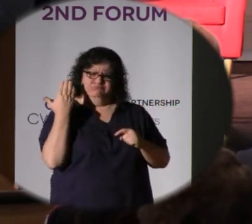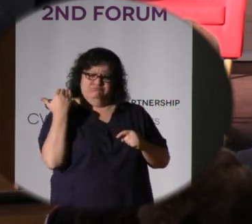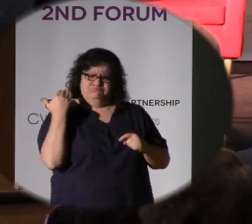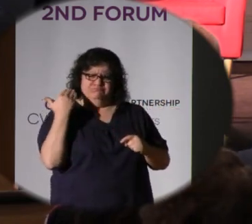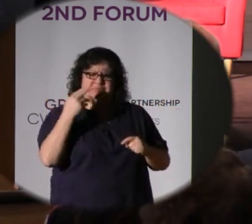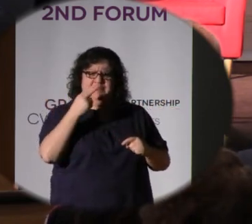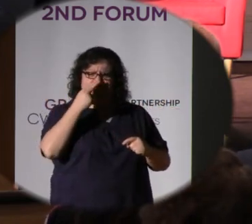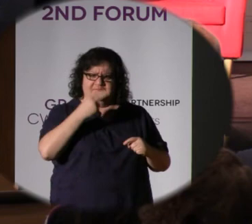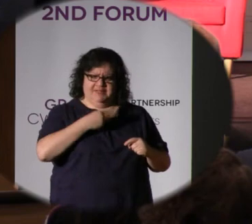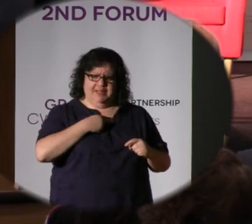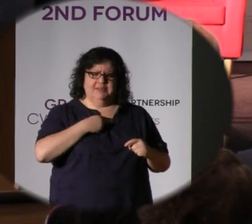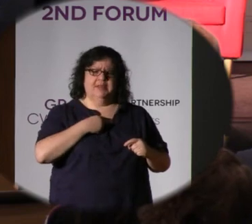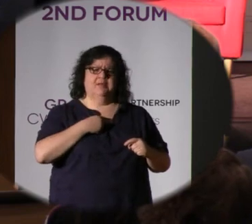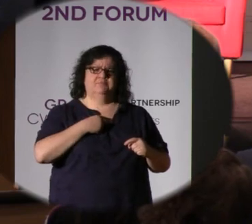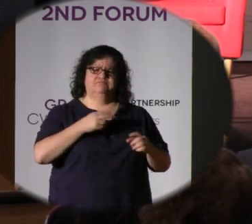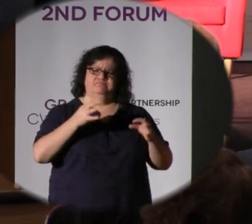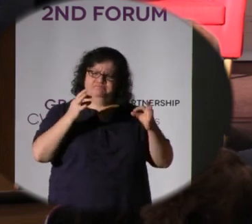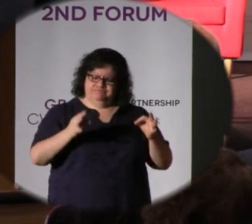the people with